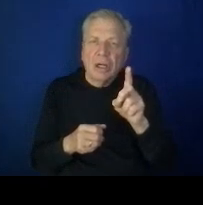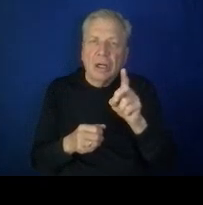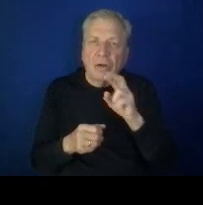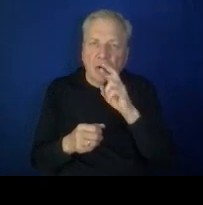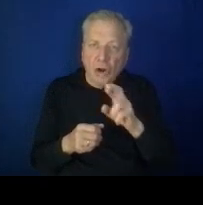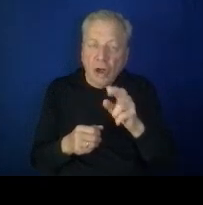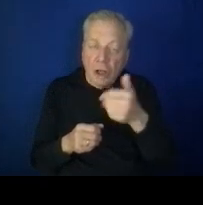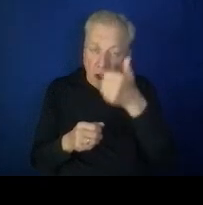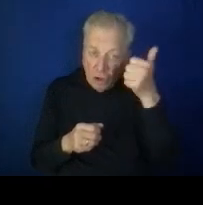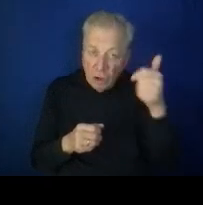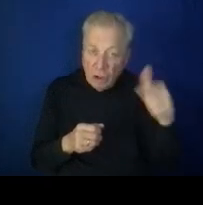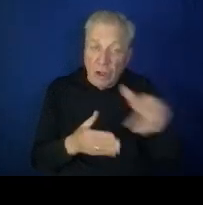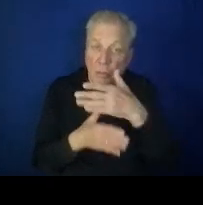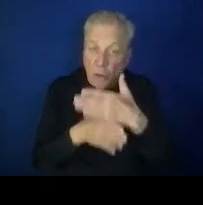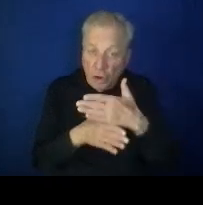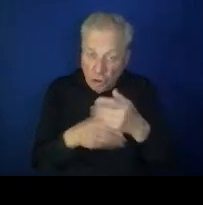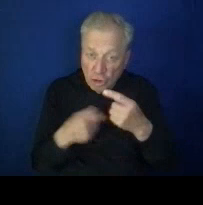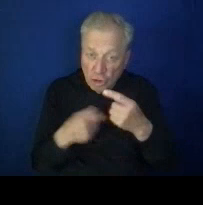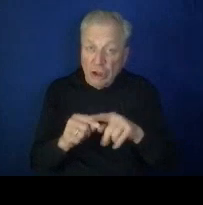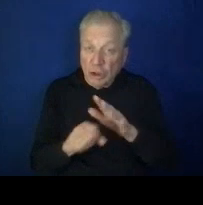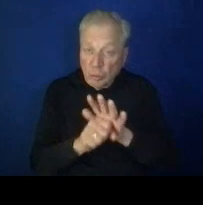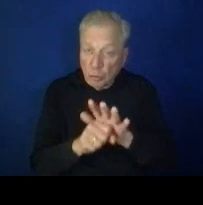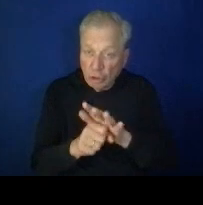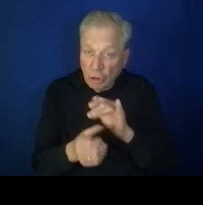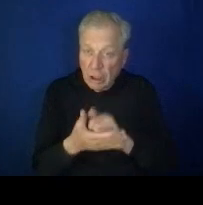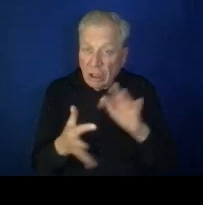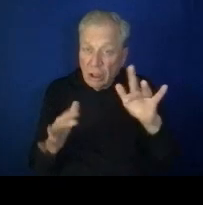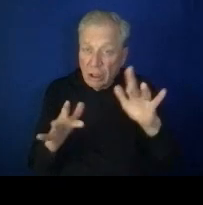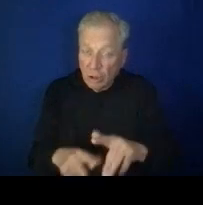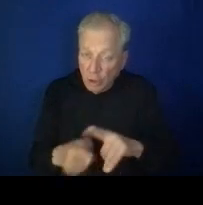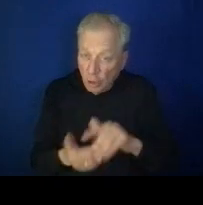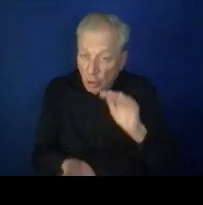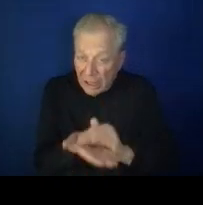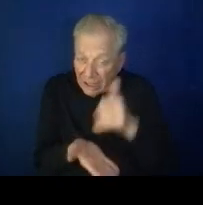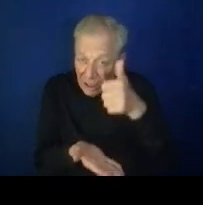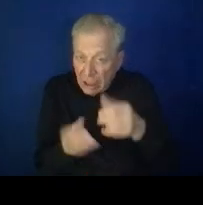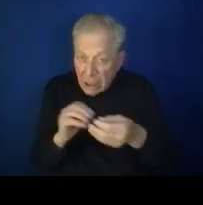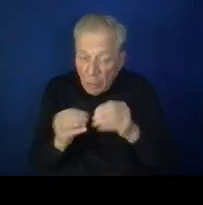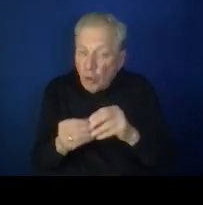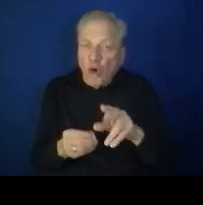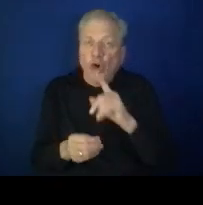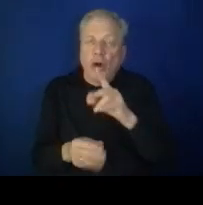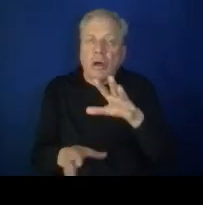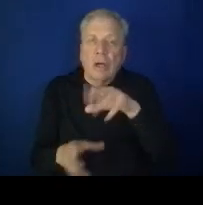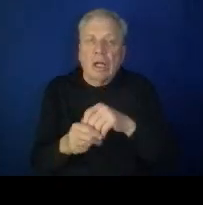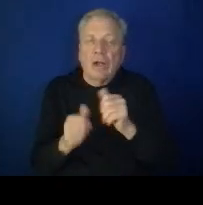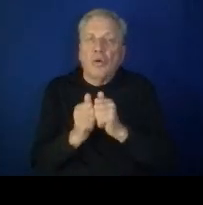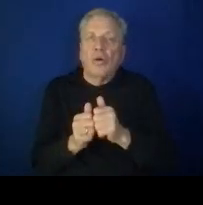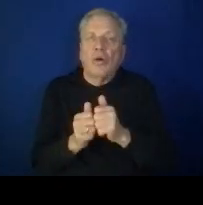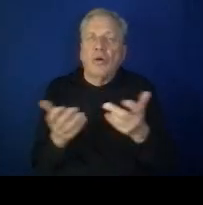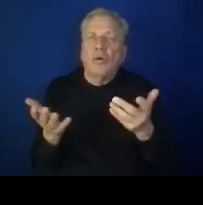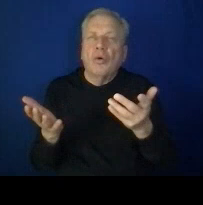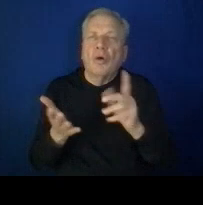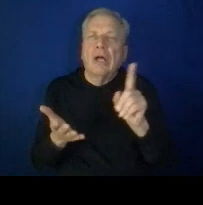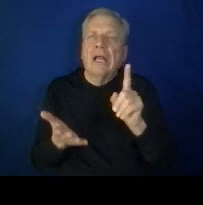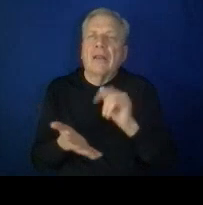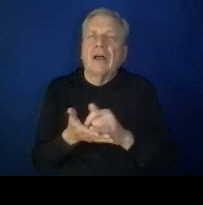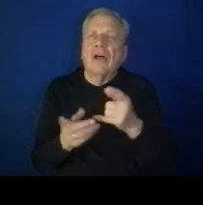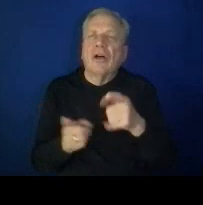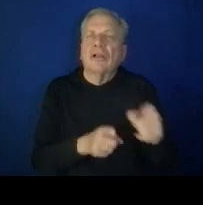other partners trying to push you back down to lower numbers? Are you able to move up in numbers? Where's that